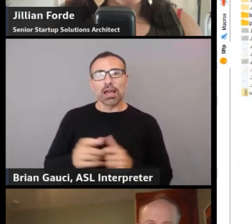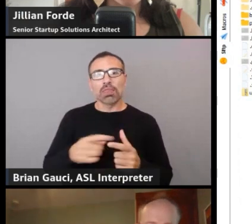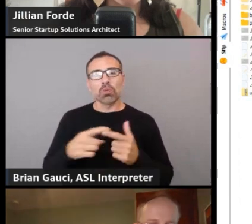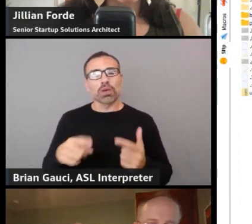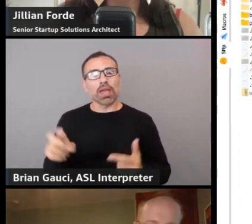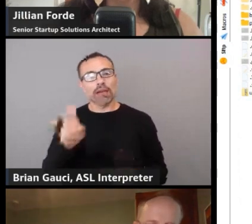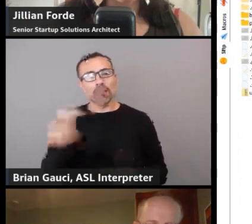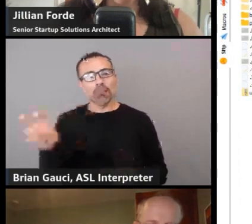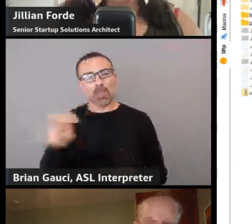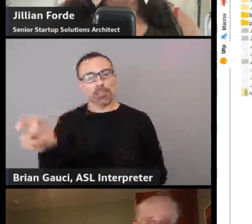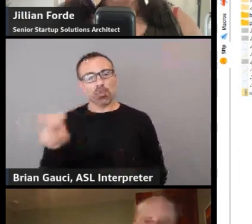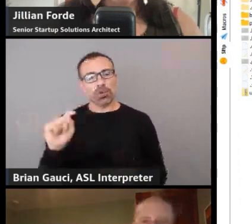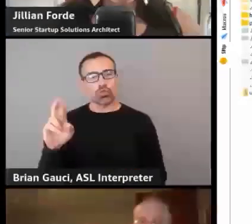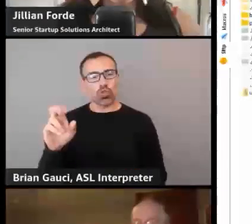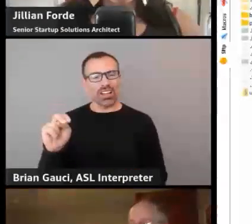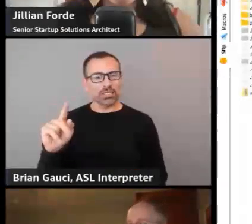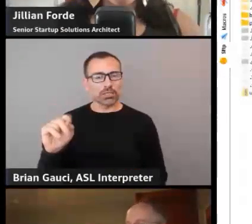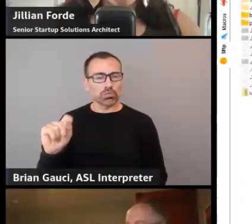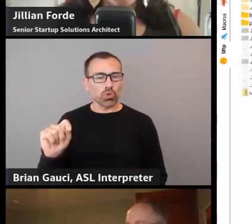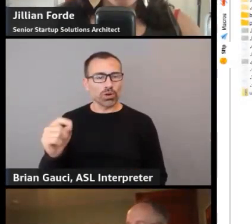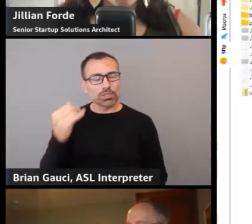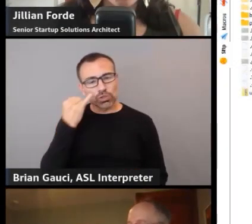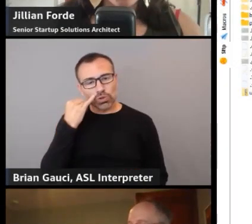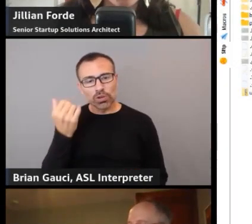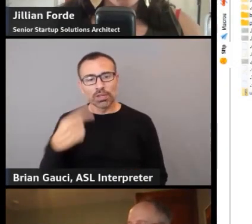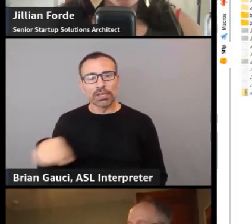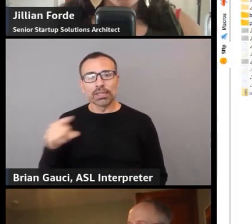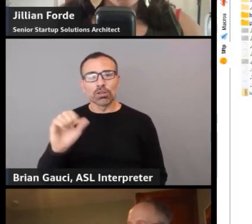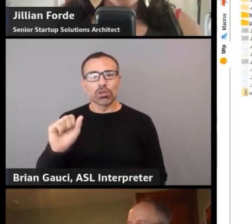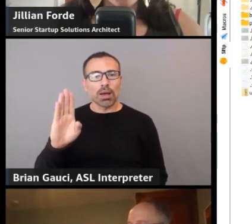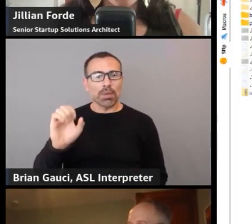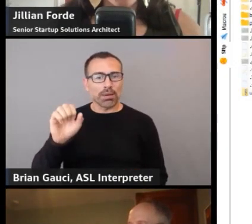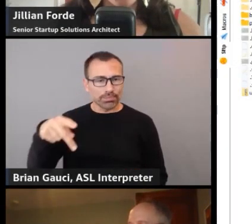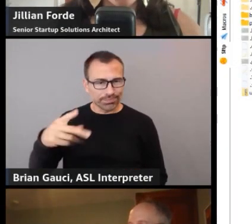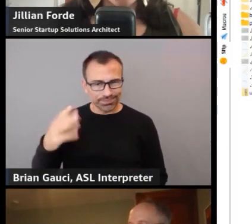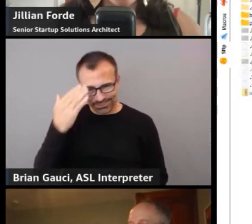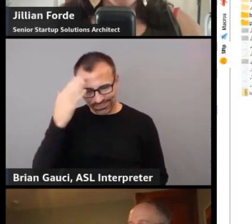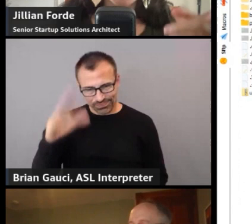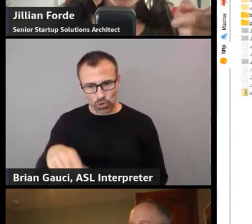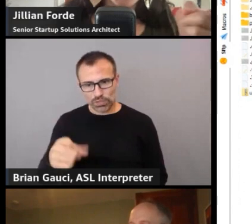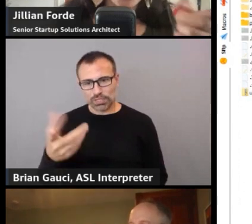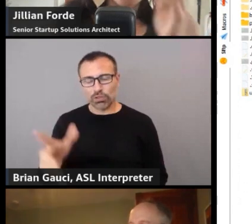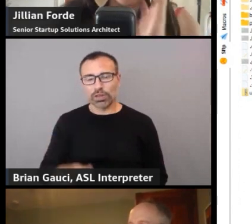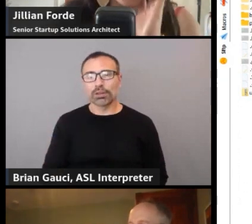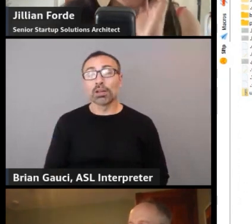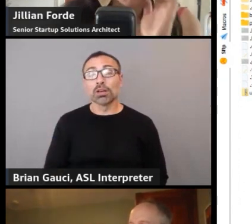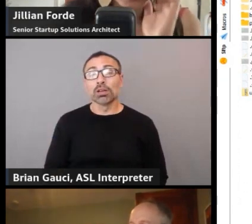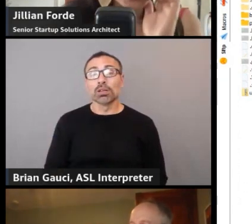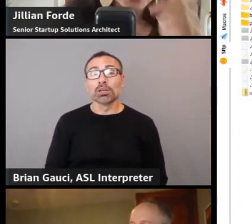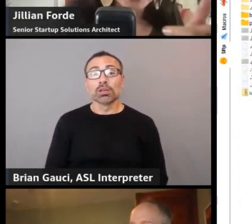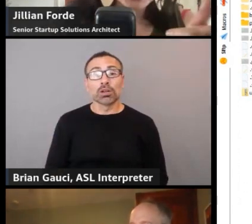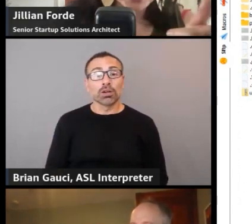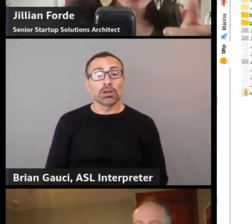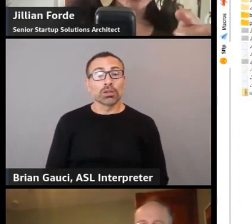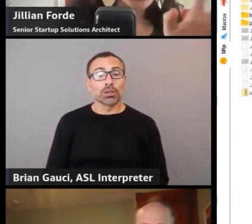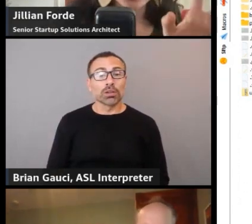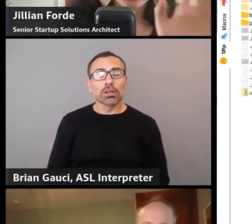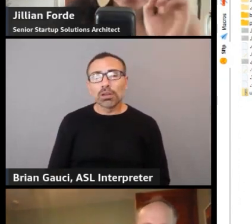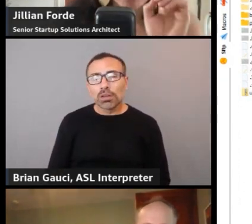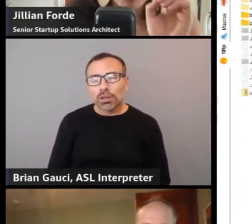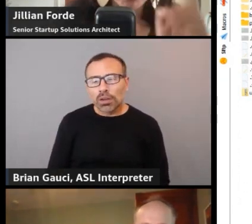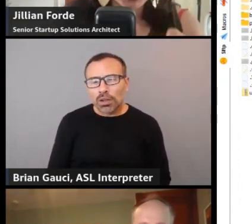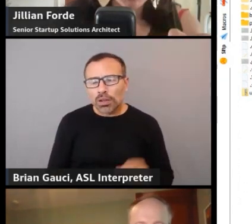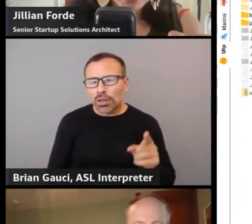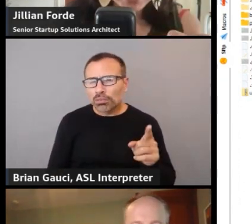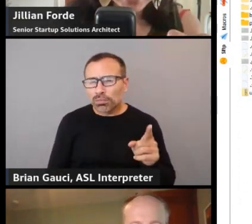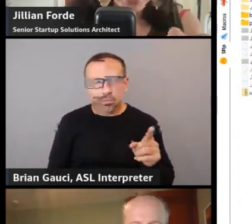So this will be very familiar to any SAP basis admin. They'll know what to do with these things. So all you have to do is install the core. Just a